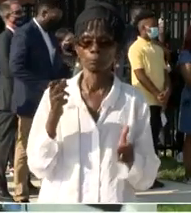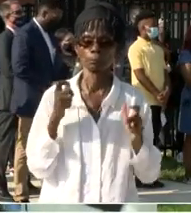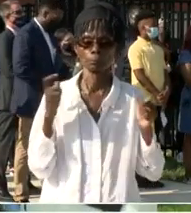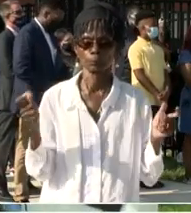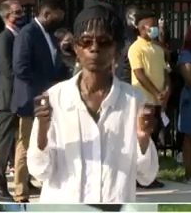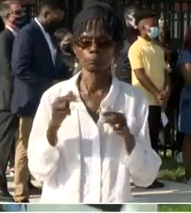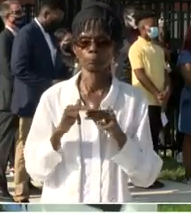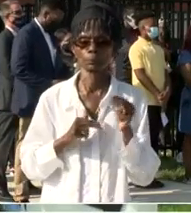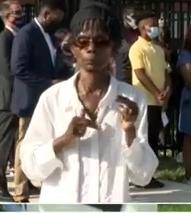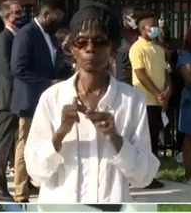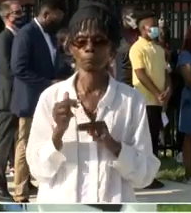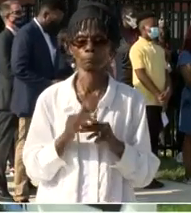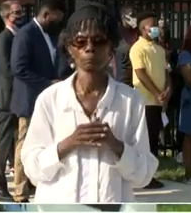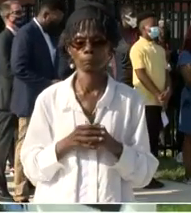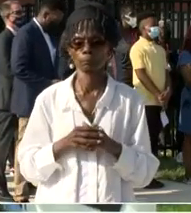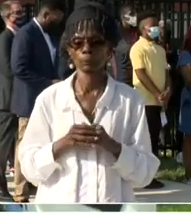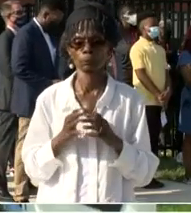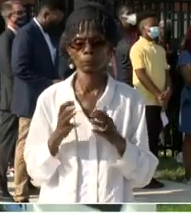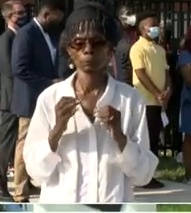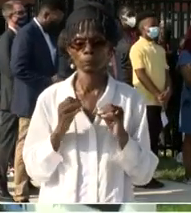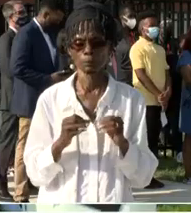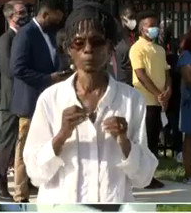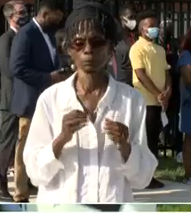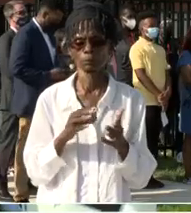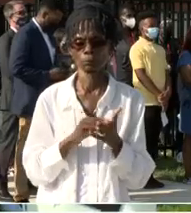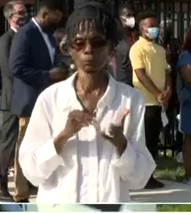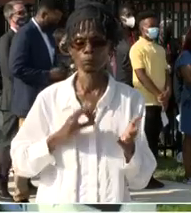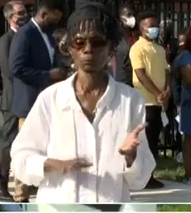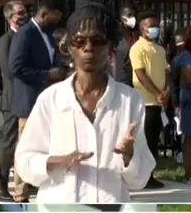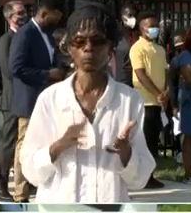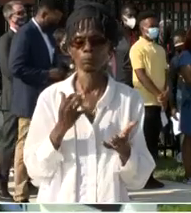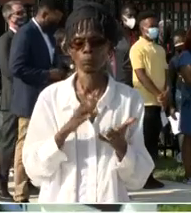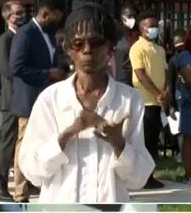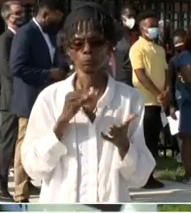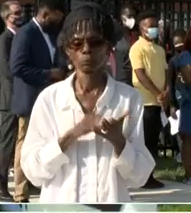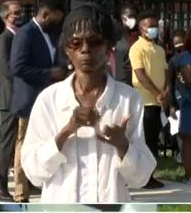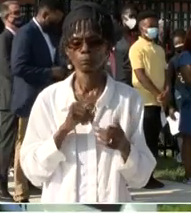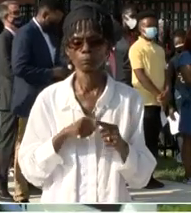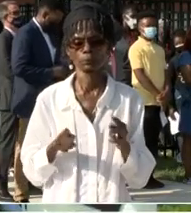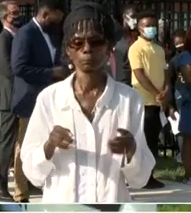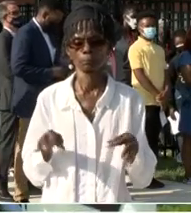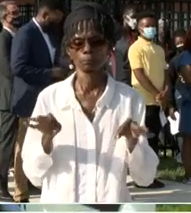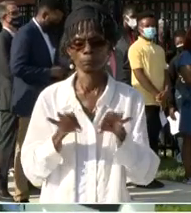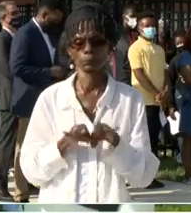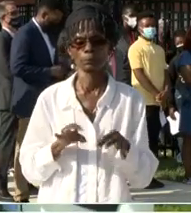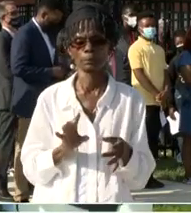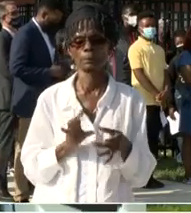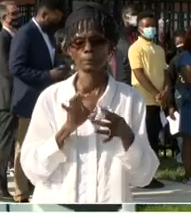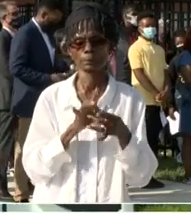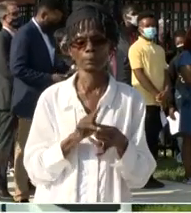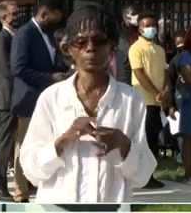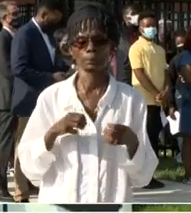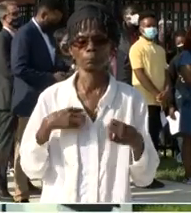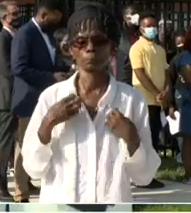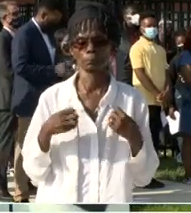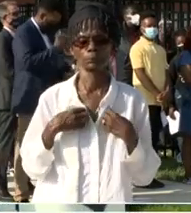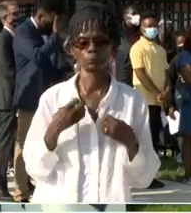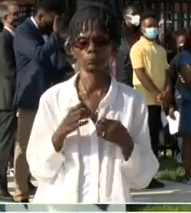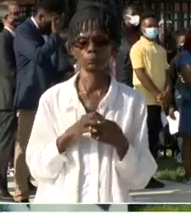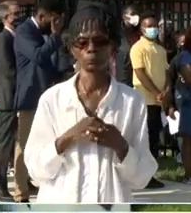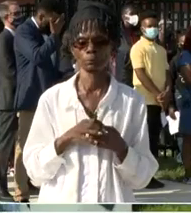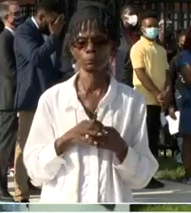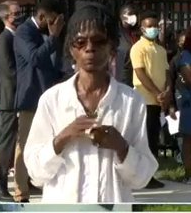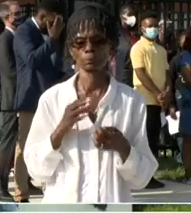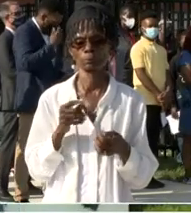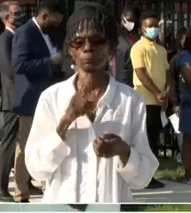paramount to teaching and learning is our focus right now. And then ensuring that students have access not only to academic supports where they are,